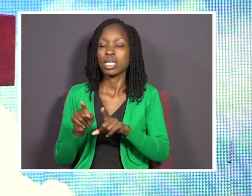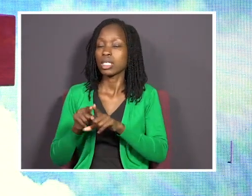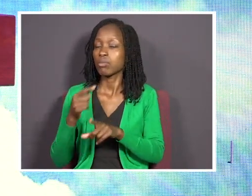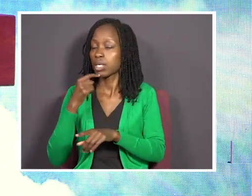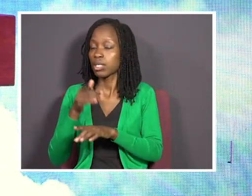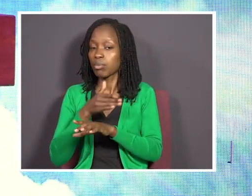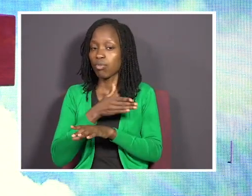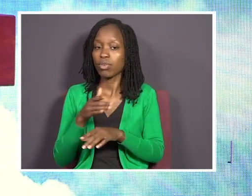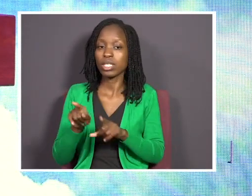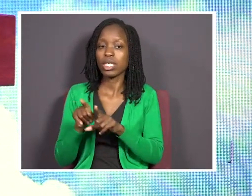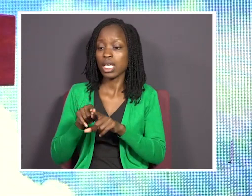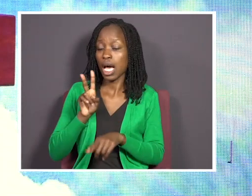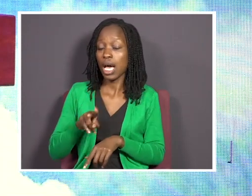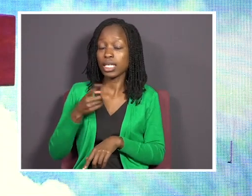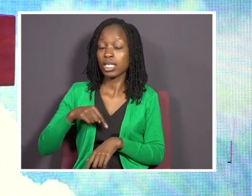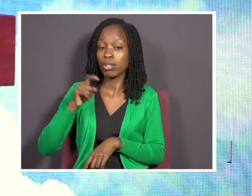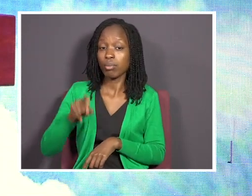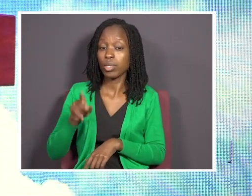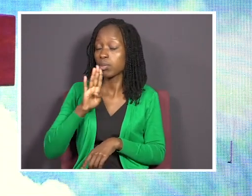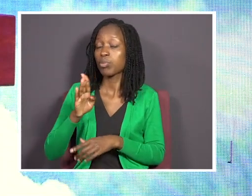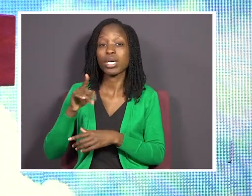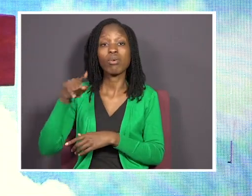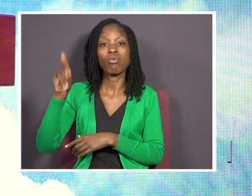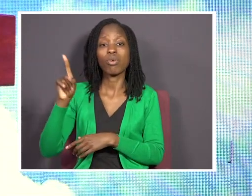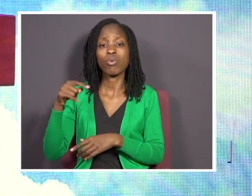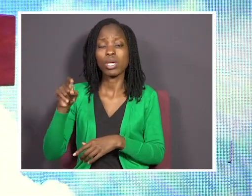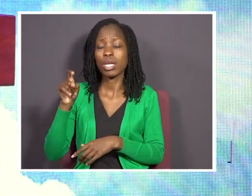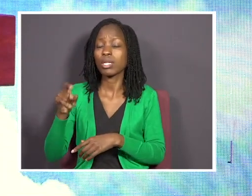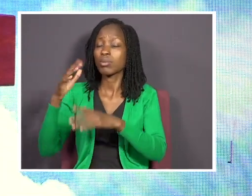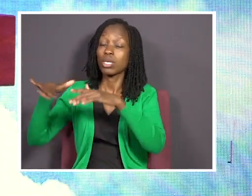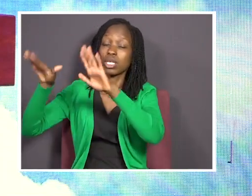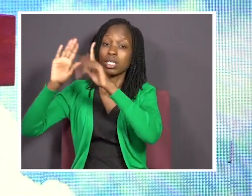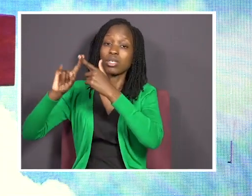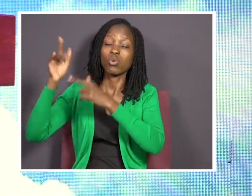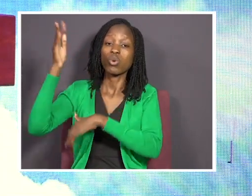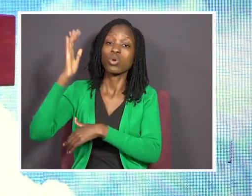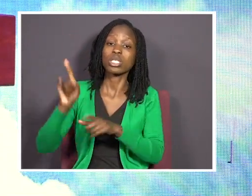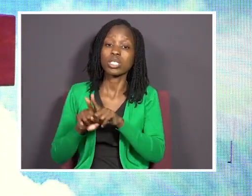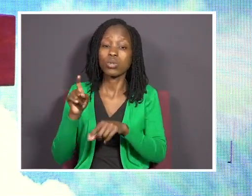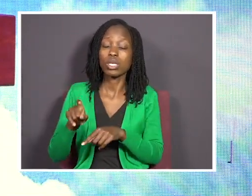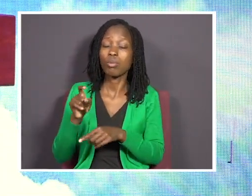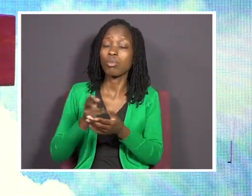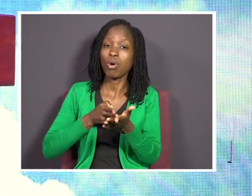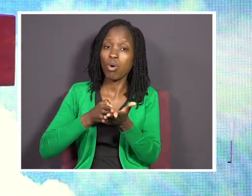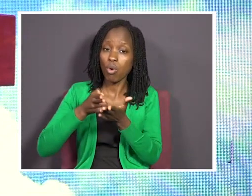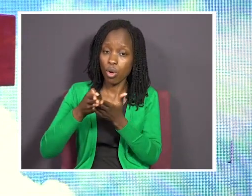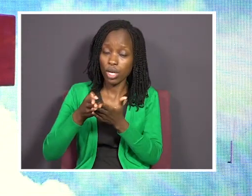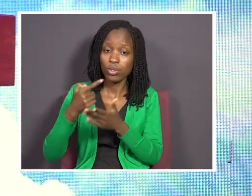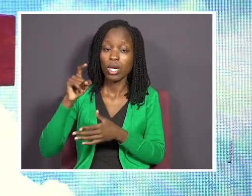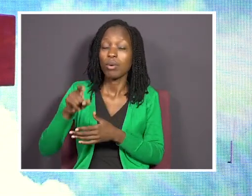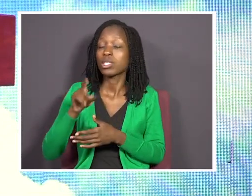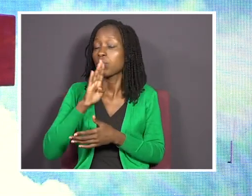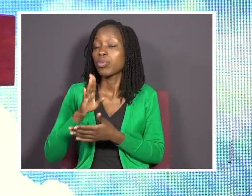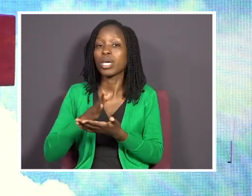said, our attitude must be right. We must be yielded to him, and we must be genuine. We must be